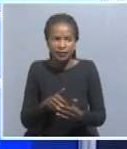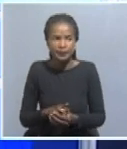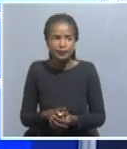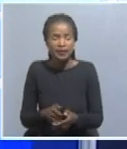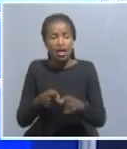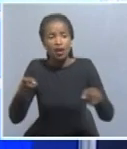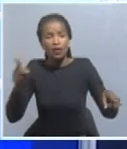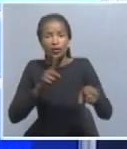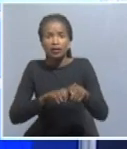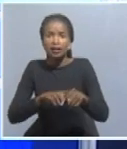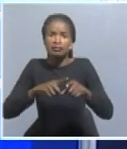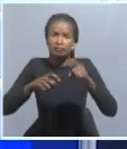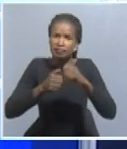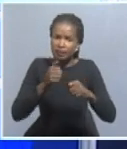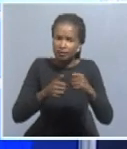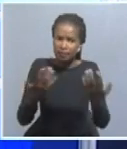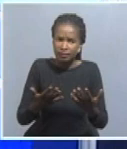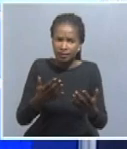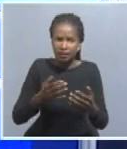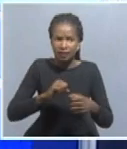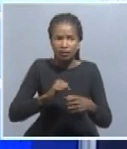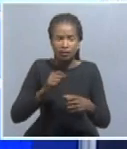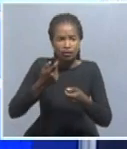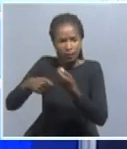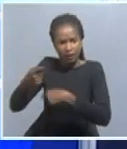COVID-19 on trade, the way things are going right now?